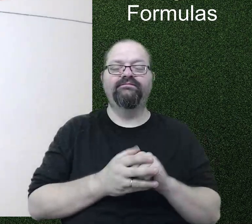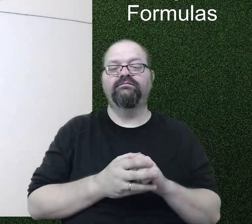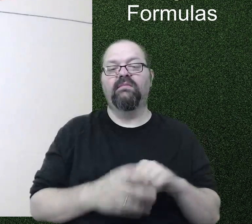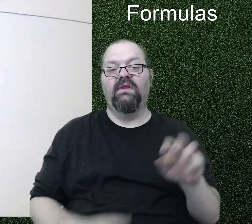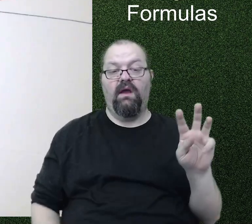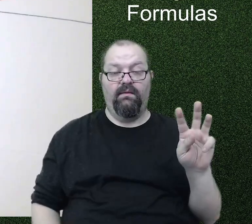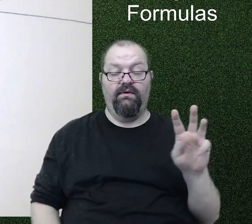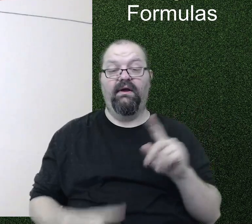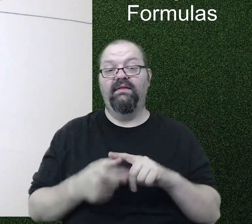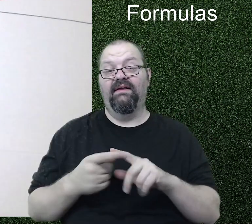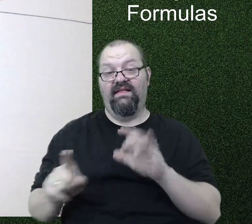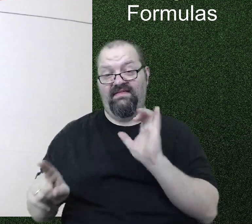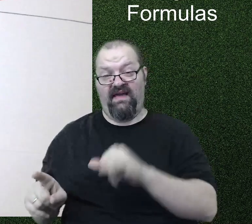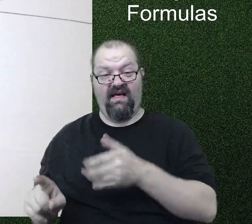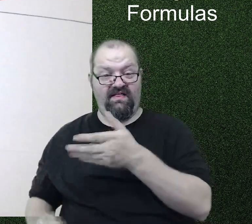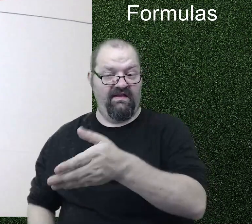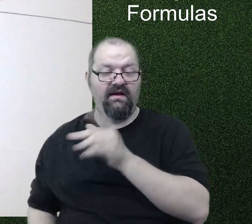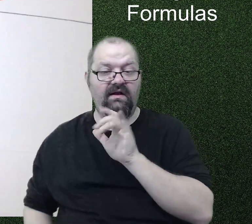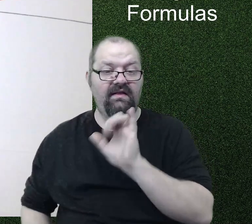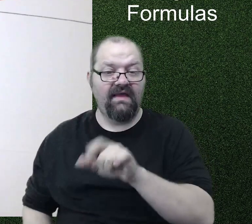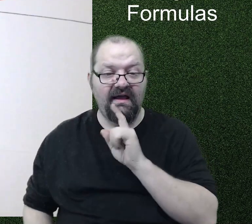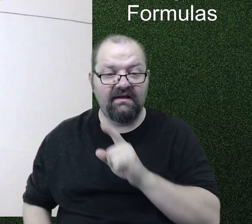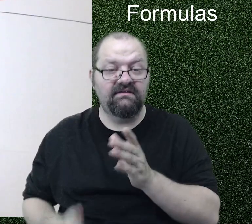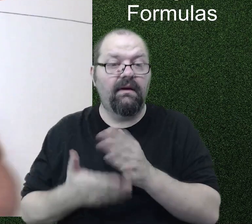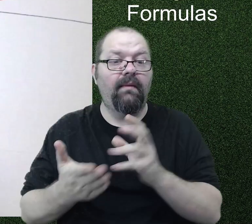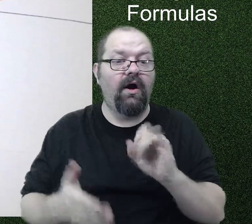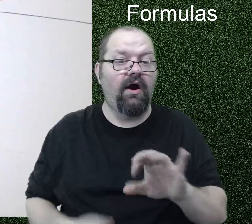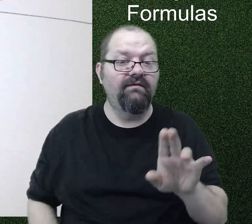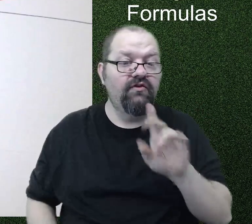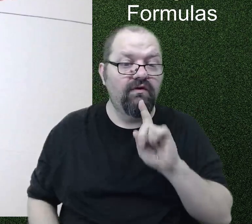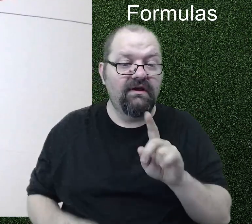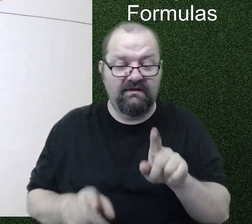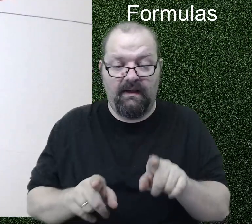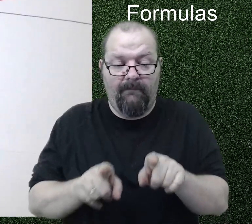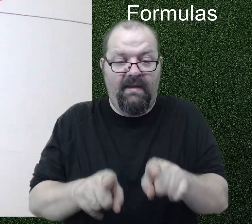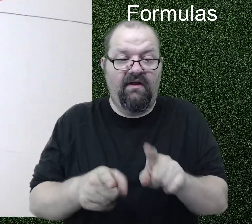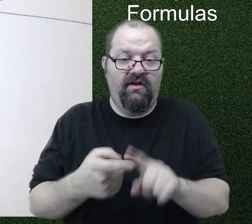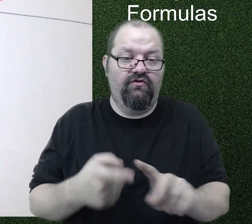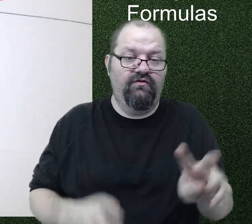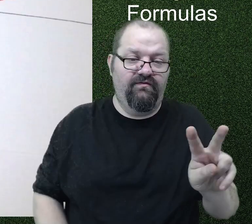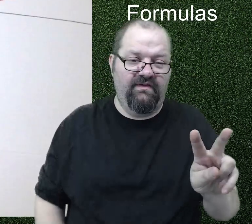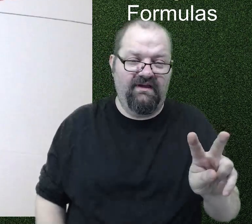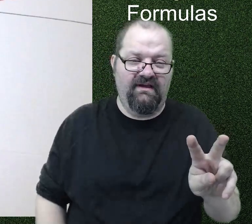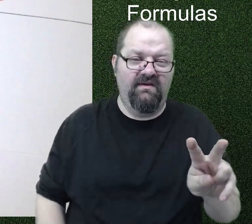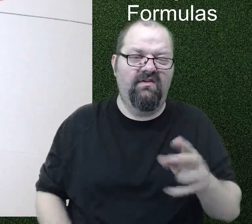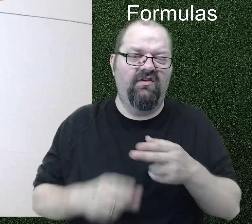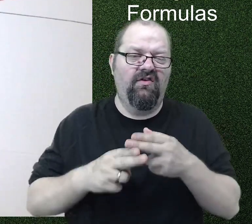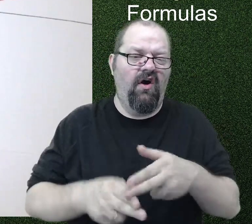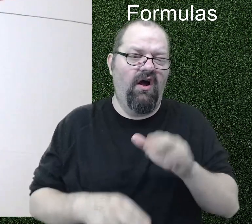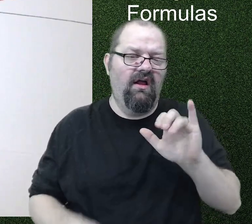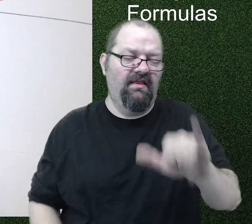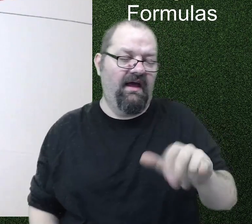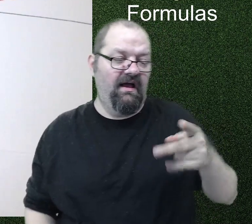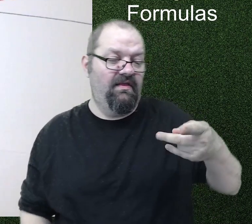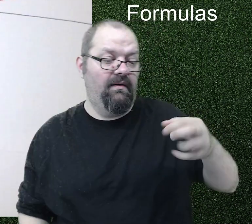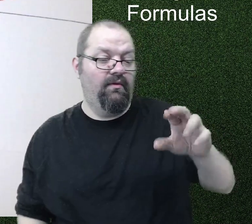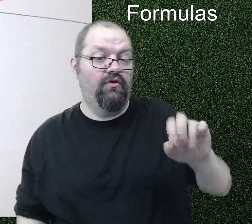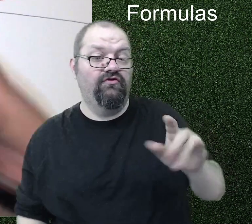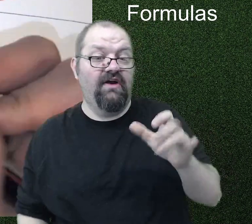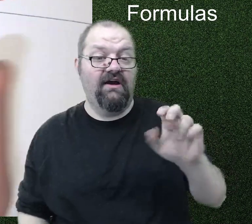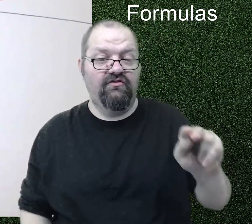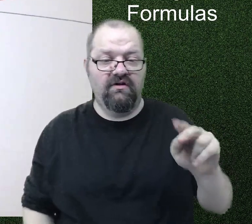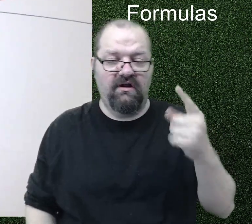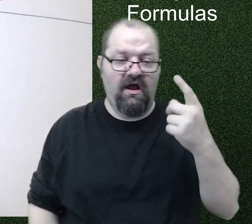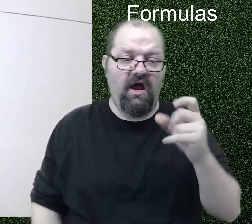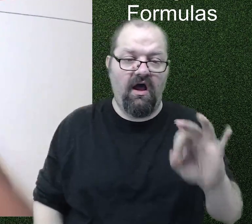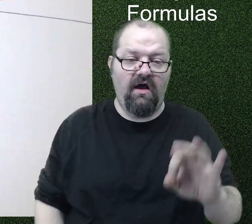And then this down here, this is the part of u that's parallel to v. We call it the projection of u onto v,